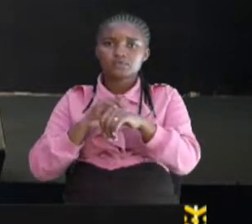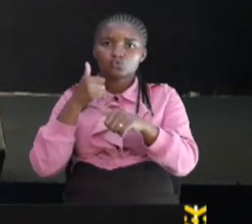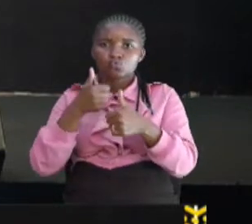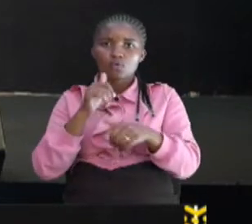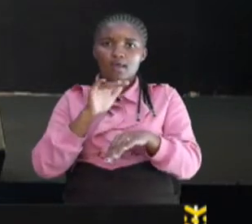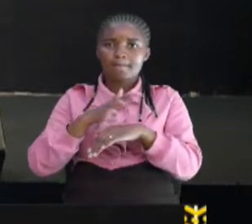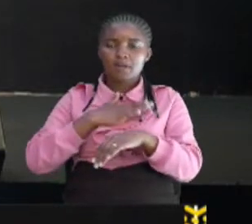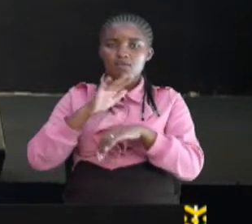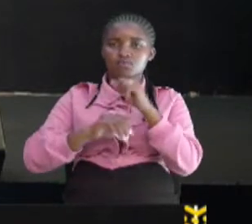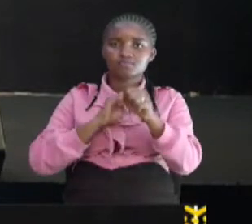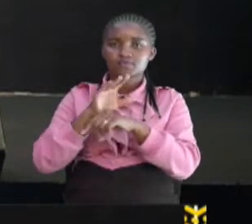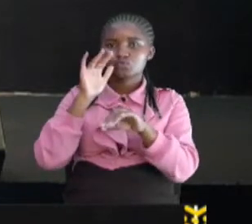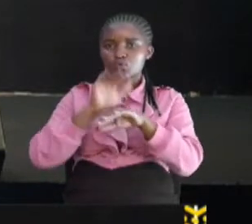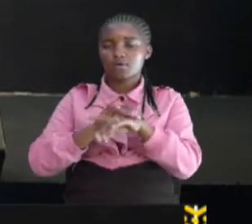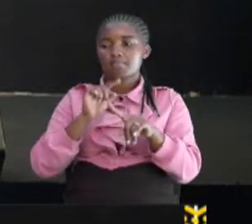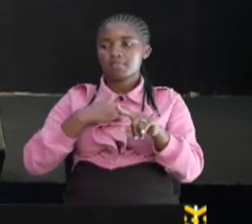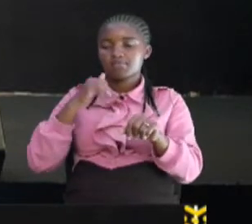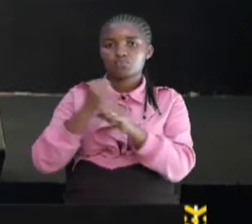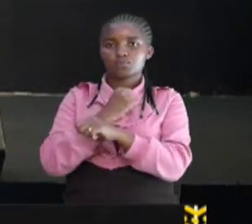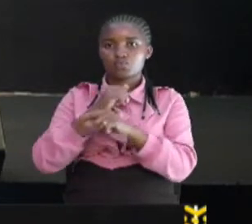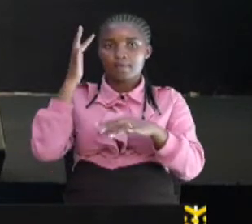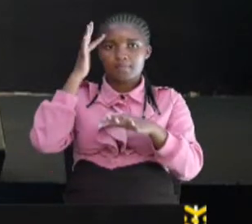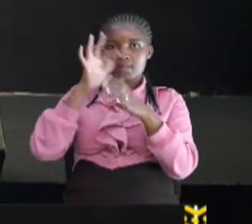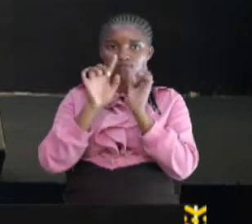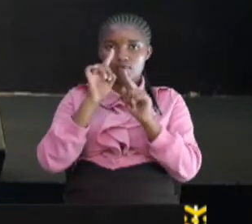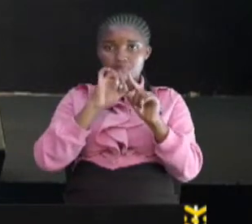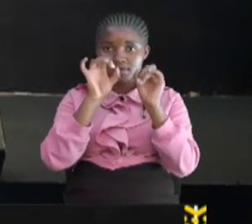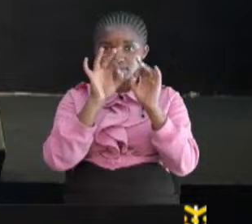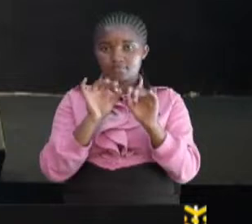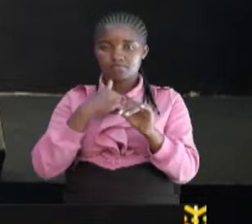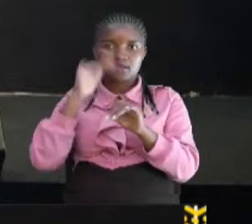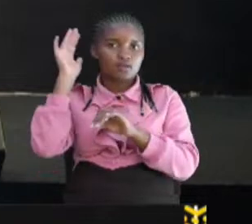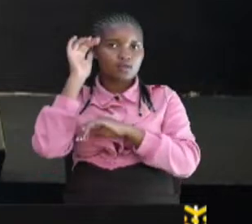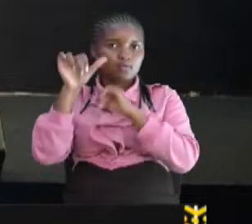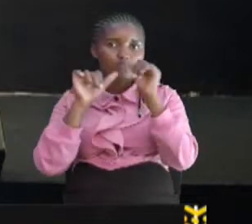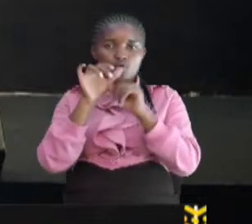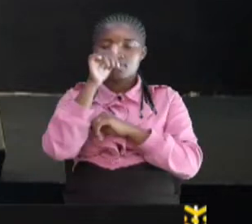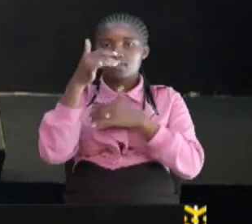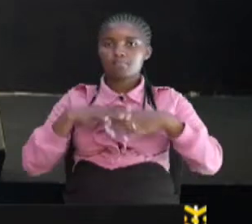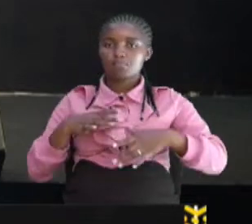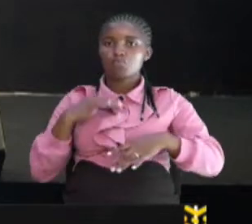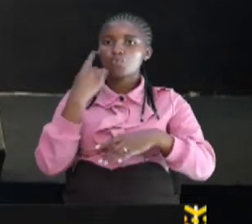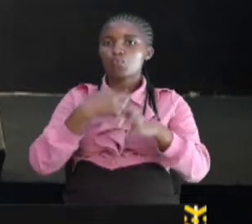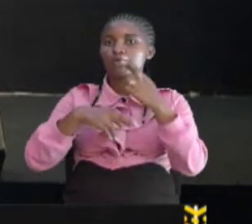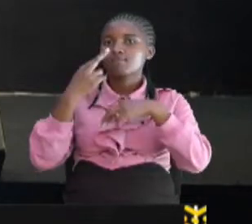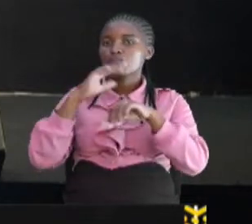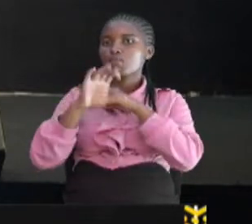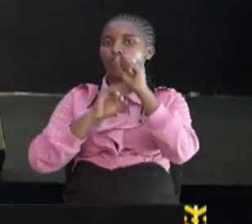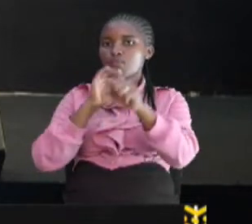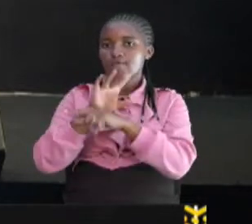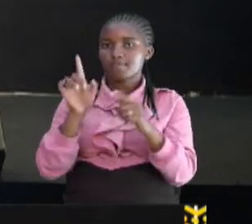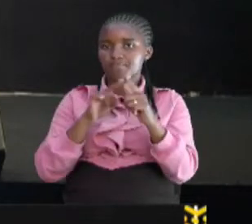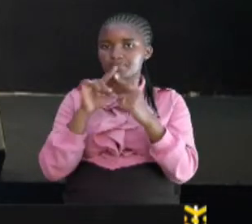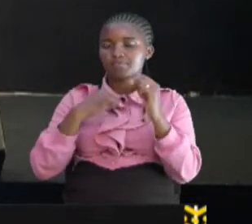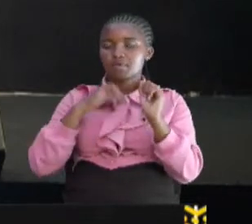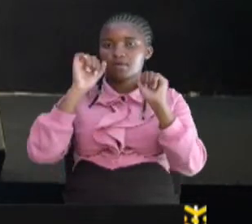good, I wouldn't believe you. But when I hear from, seasoned reviewers like Mary Kenya or June Claire, I then understand that, okay, I think